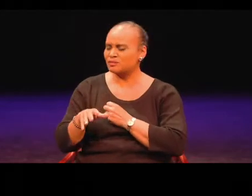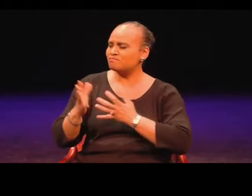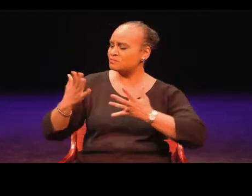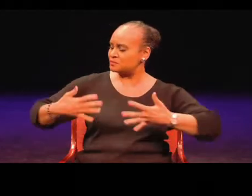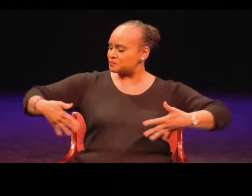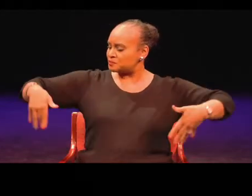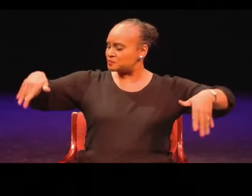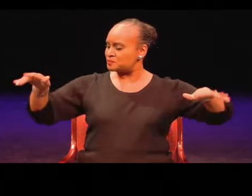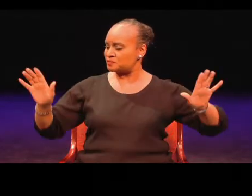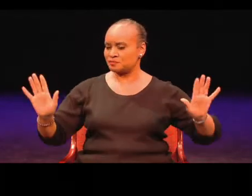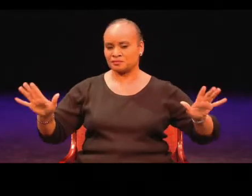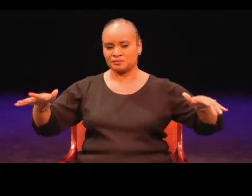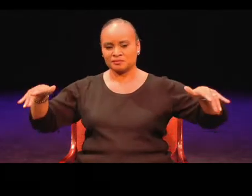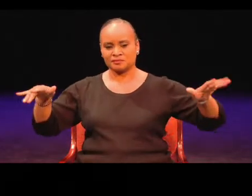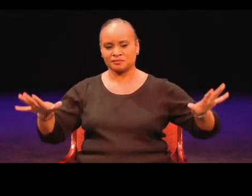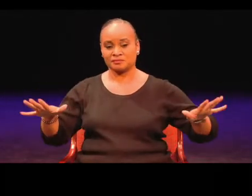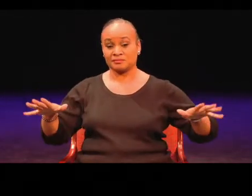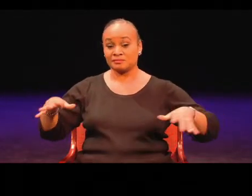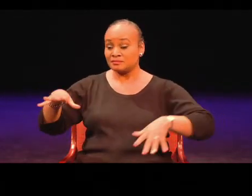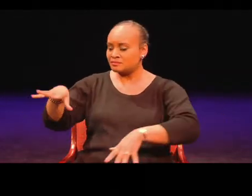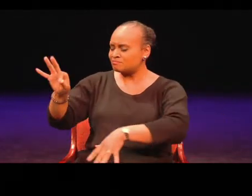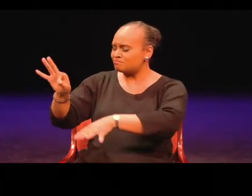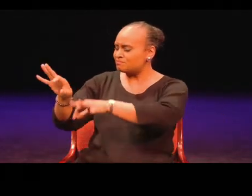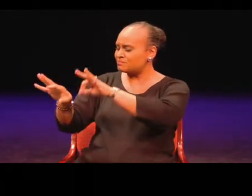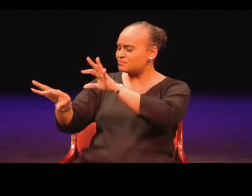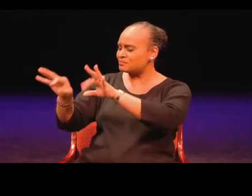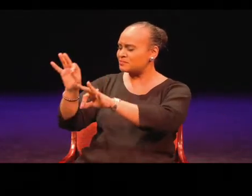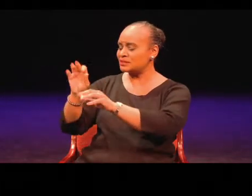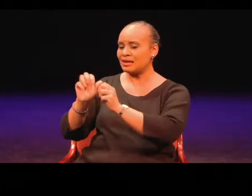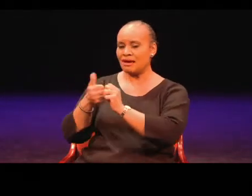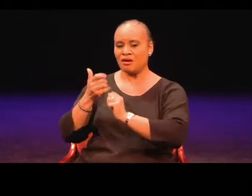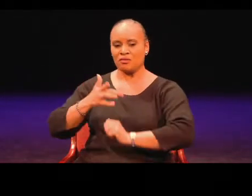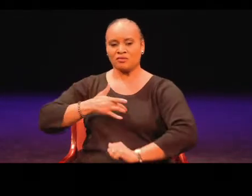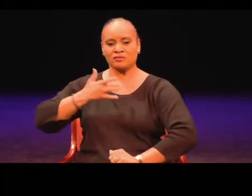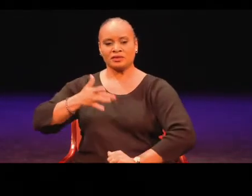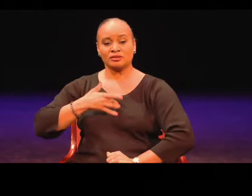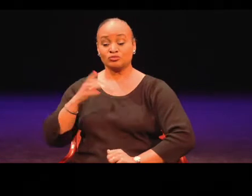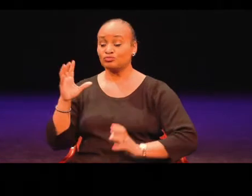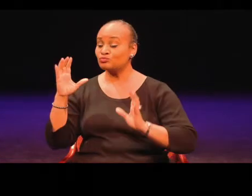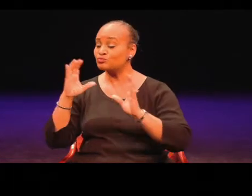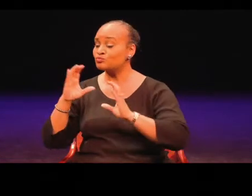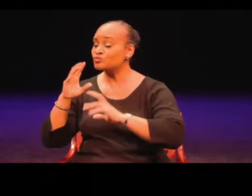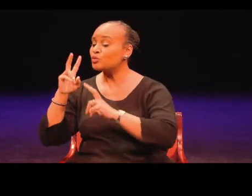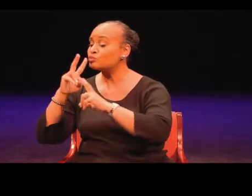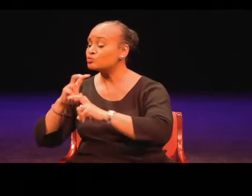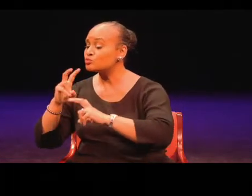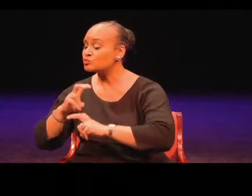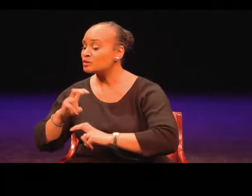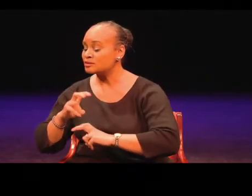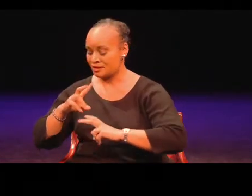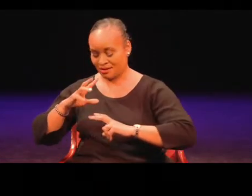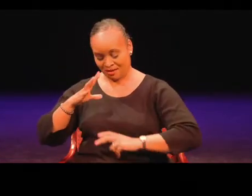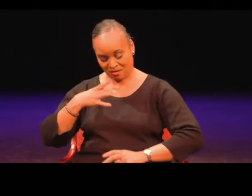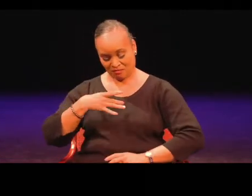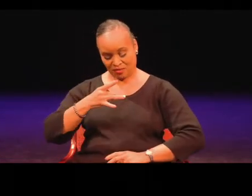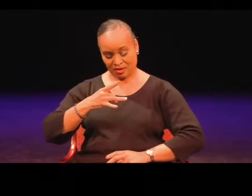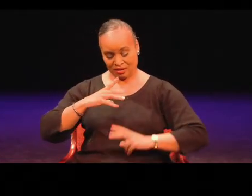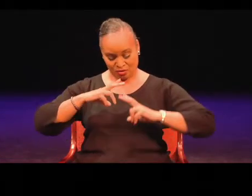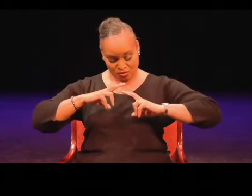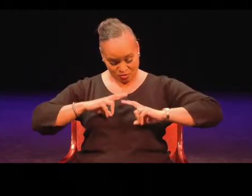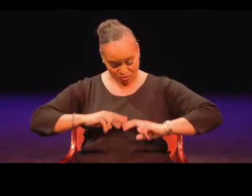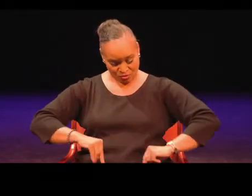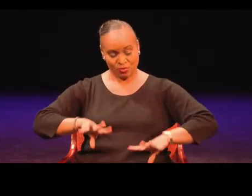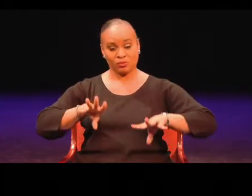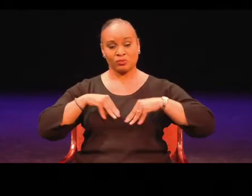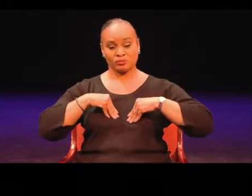feels to do your own search and find your own individuality.